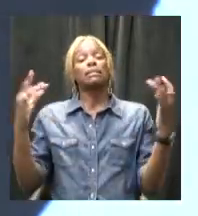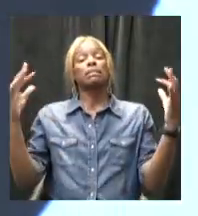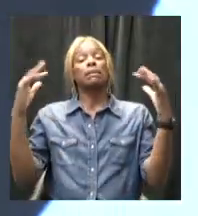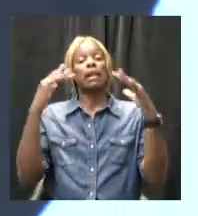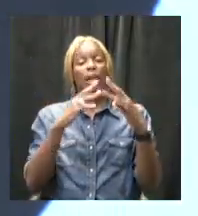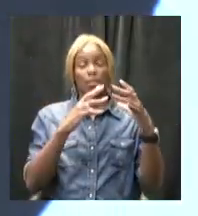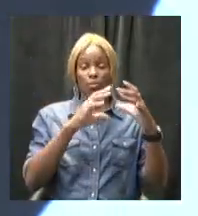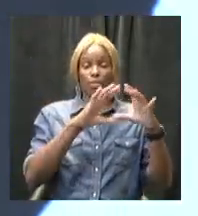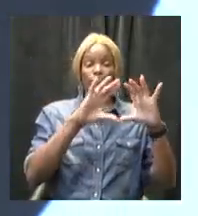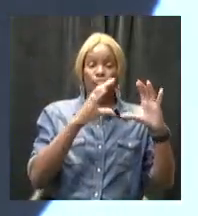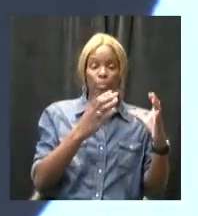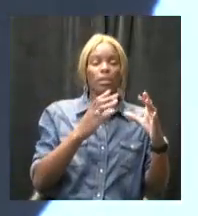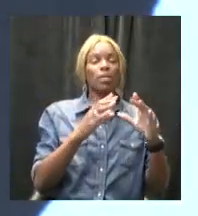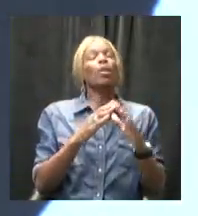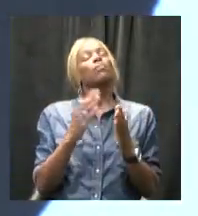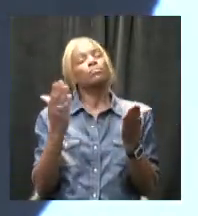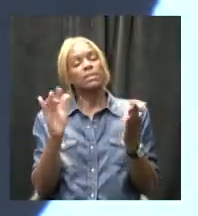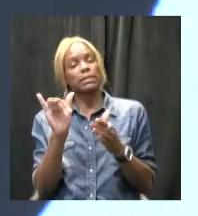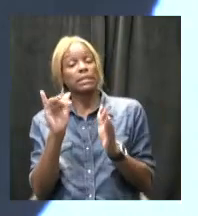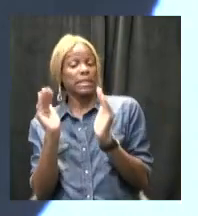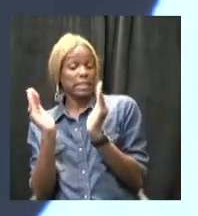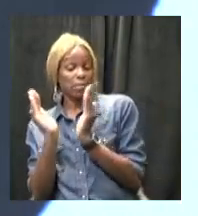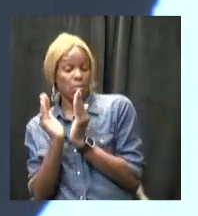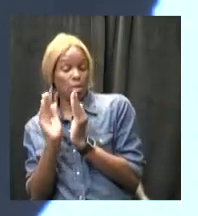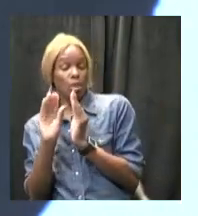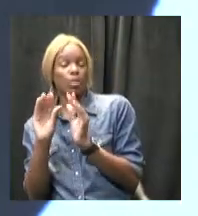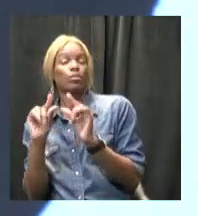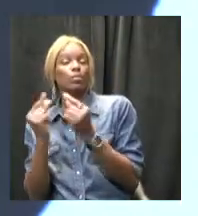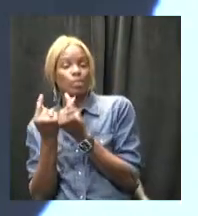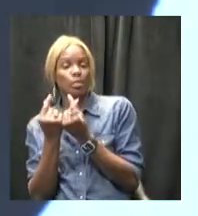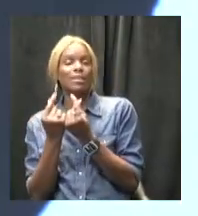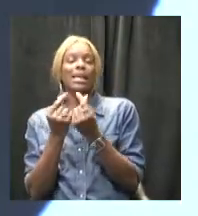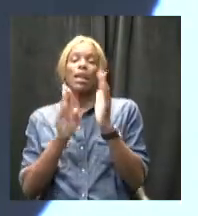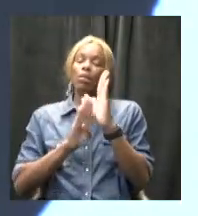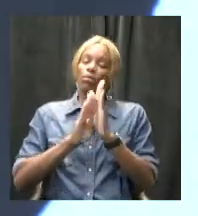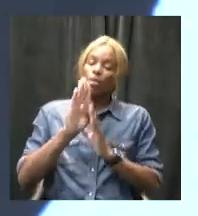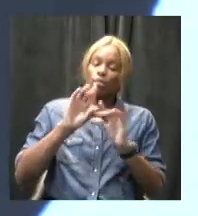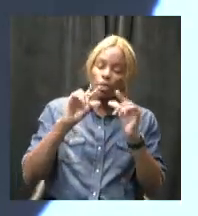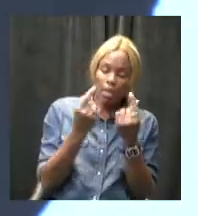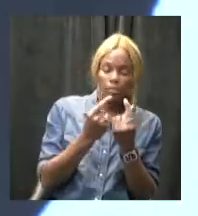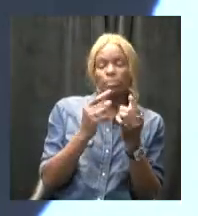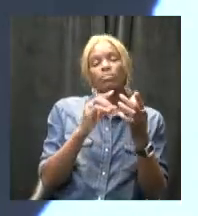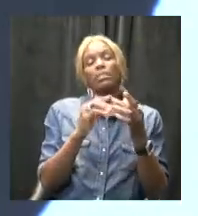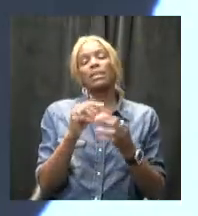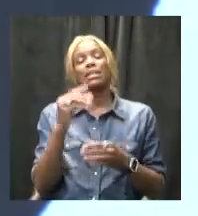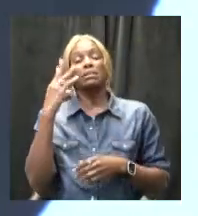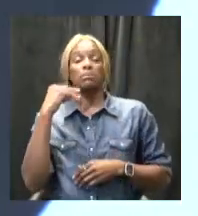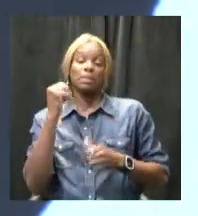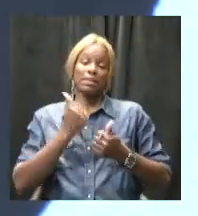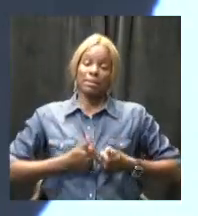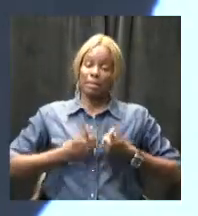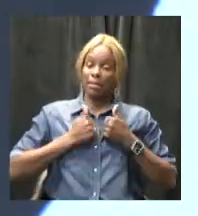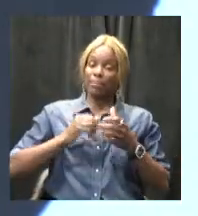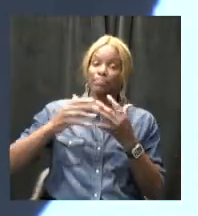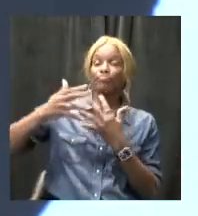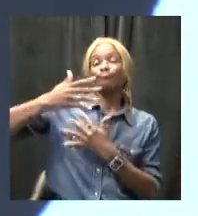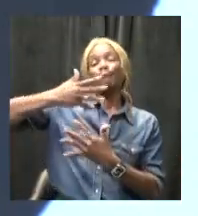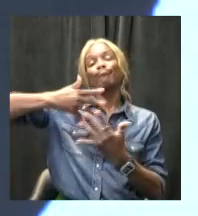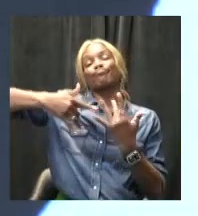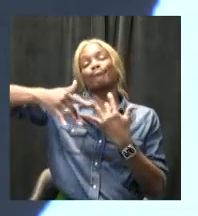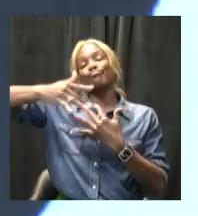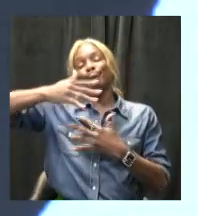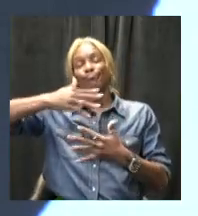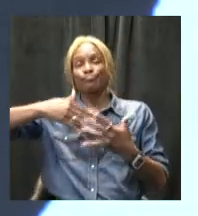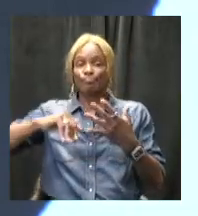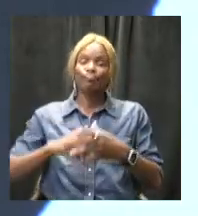but it's also small groups and grow groups and sharing life together that makes the church who the church